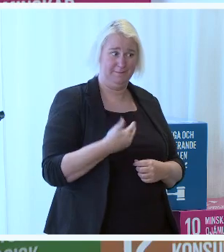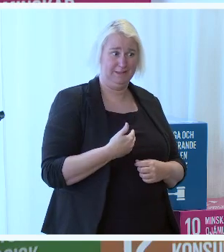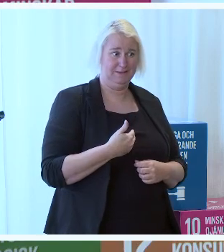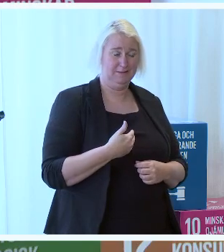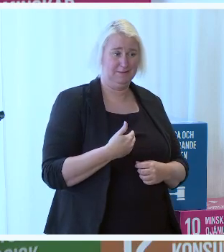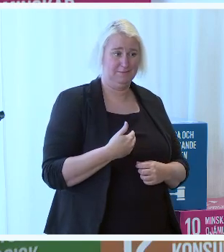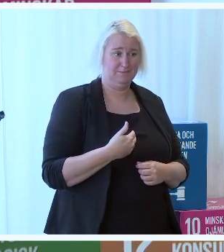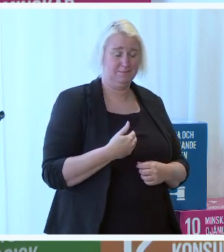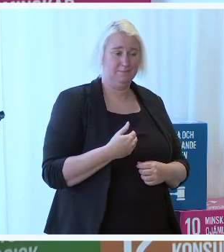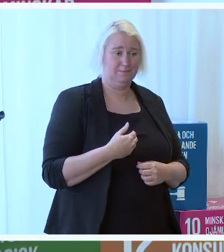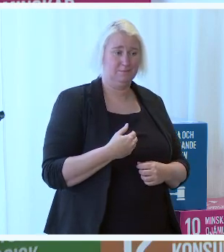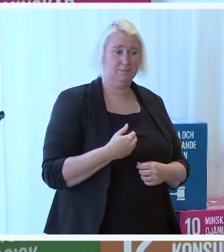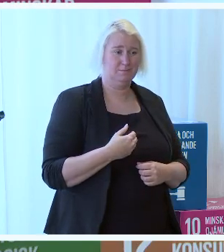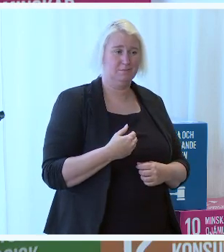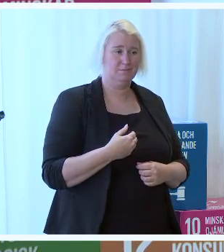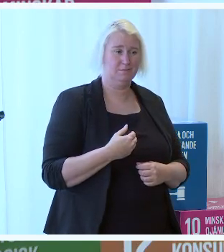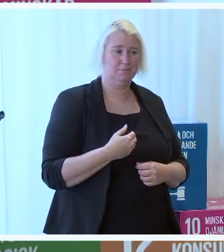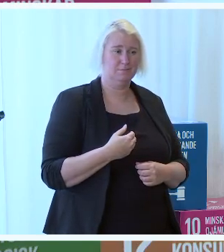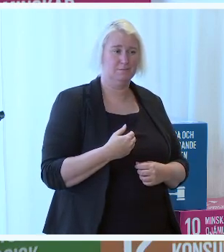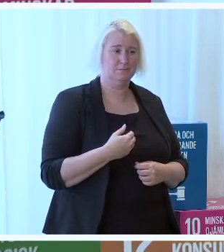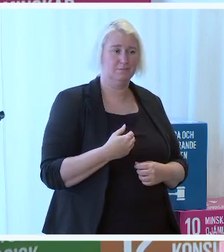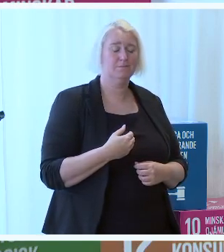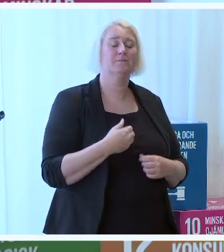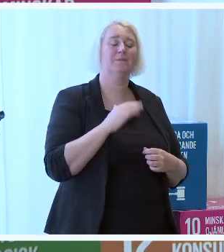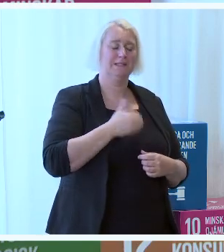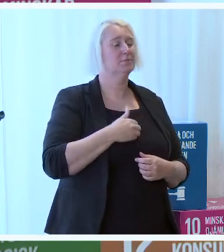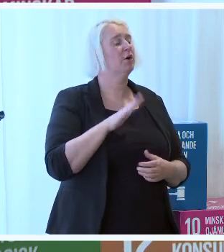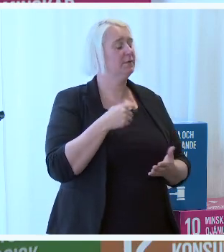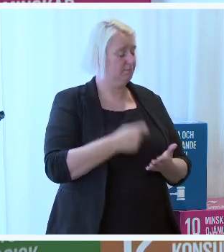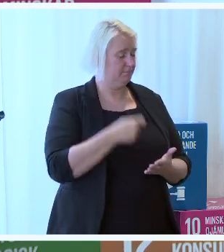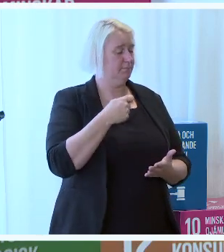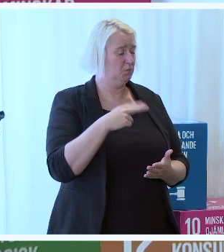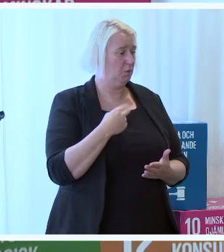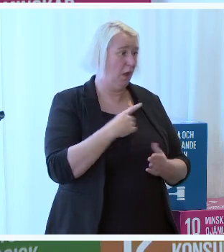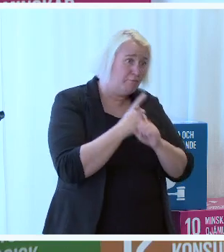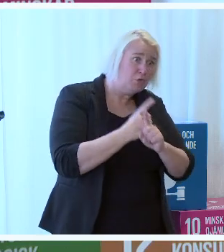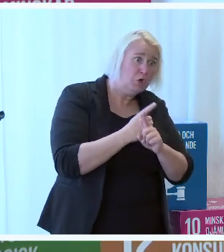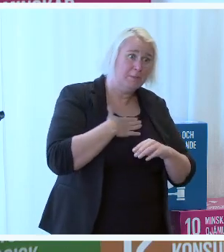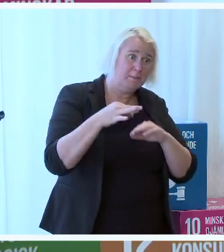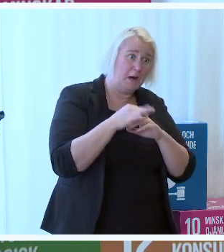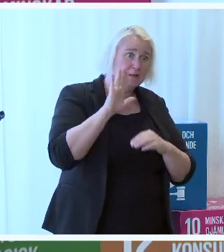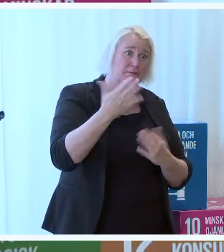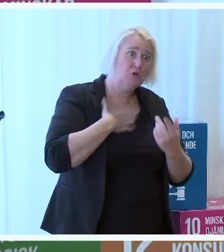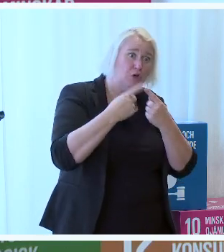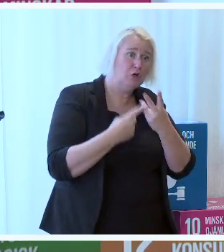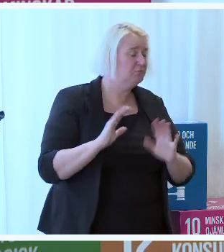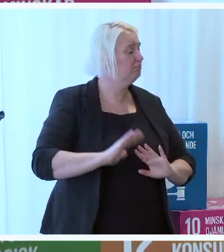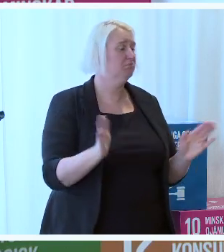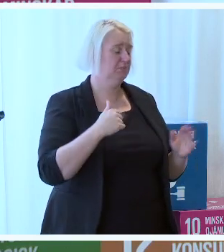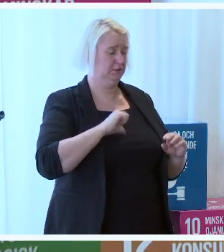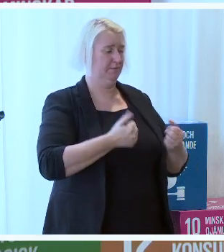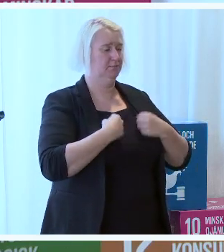have to cook whatever he says every day. She can also decide for herself. So for me, who thought I had